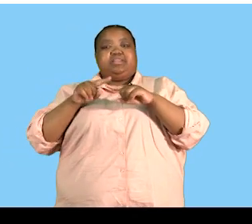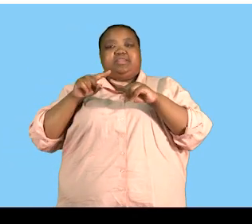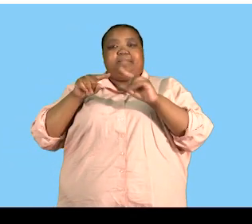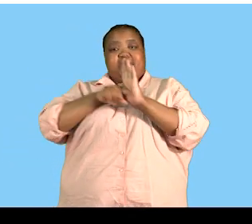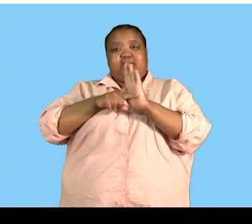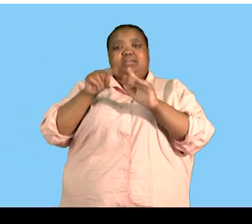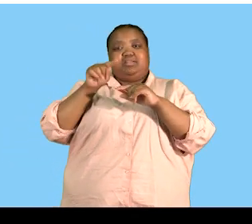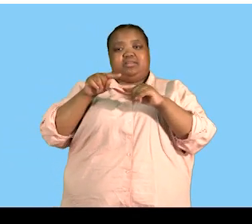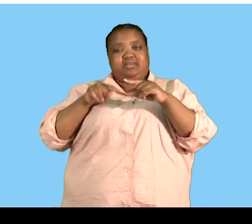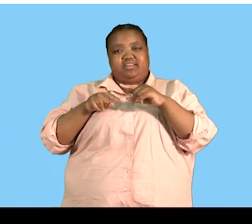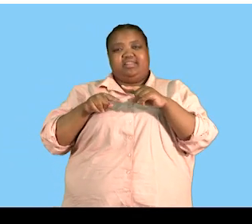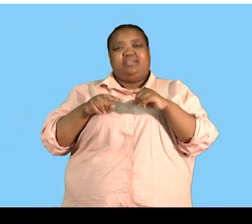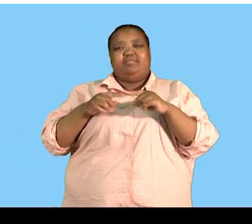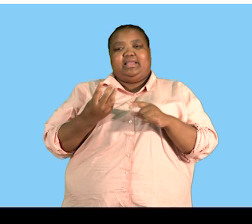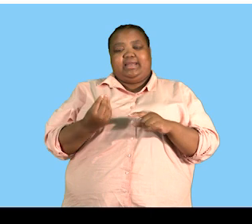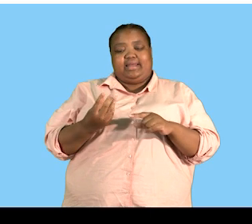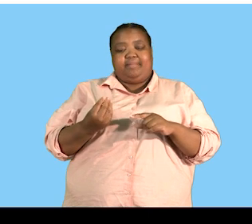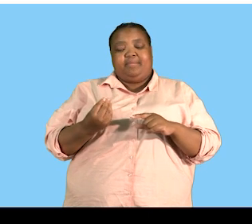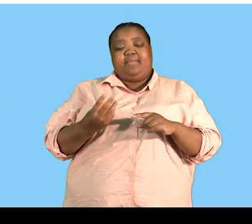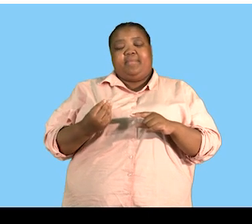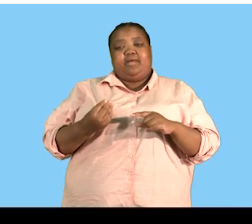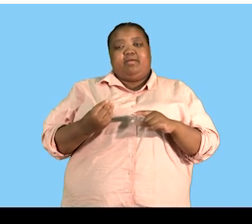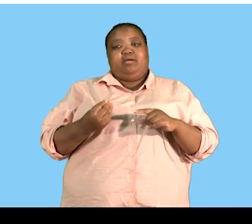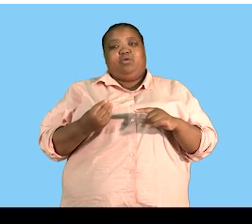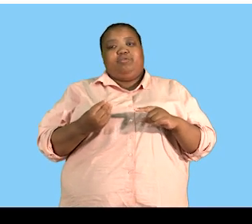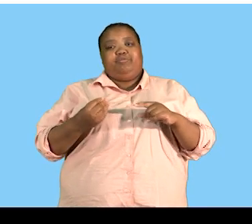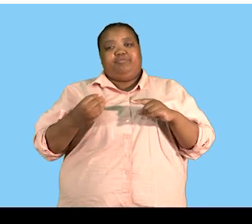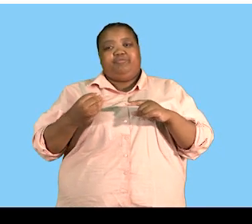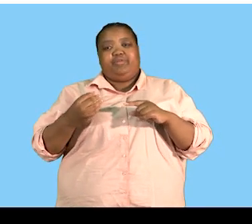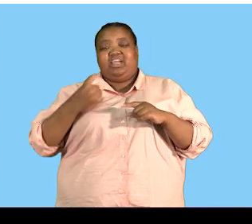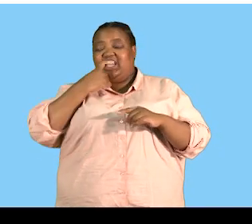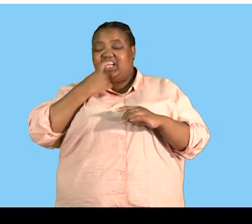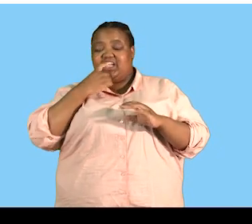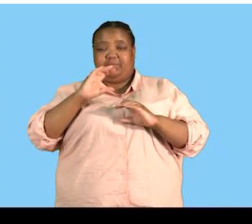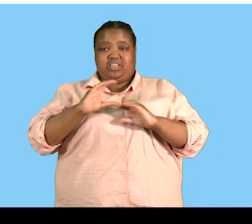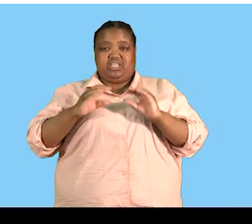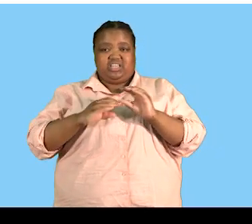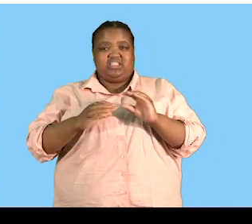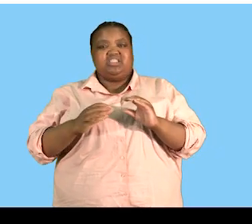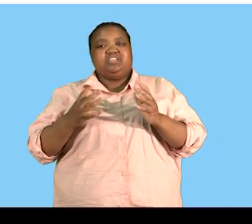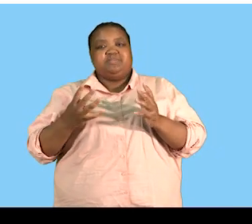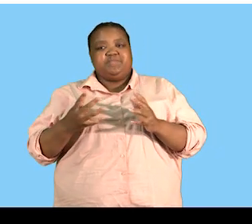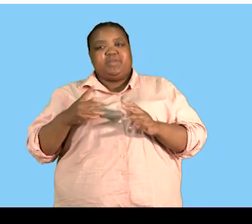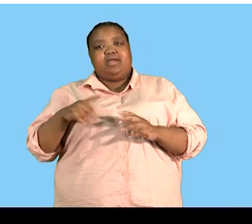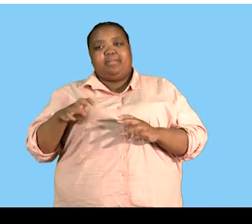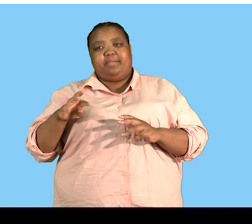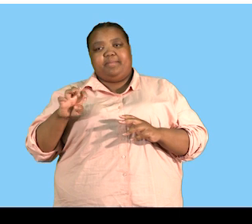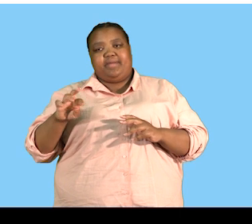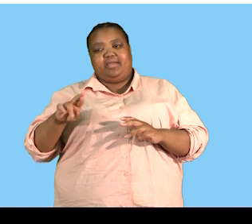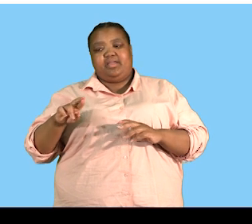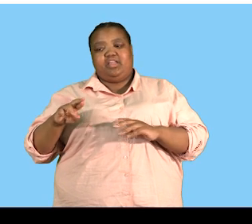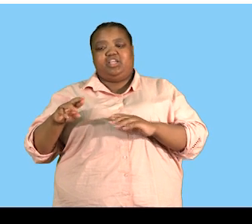number of bricks per square meter. So the bricks bought will be